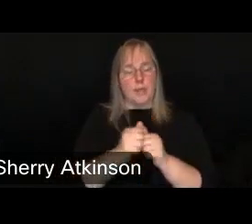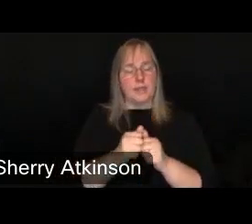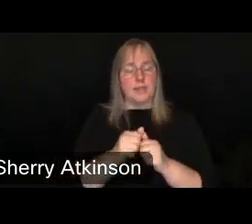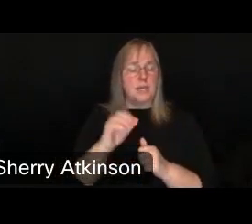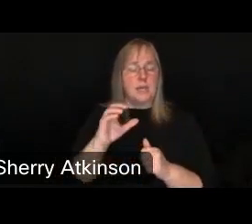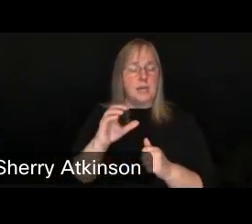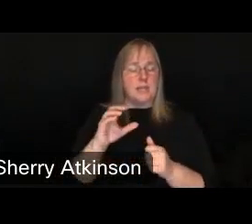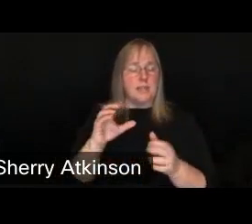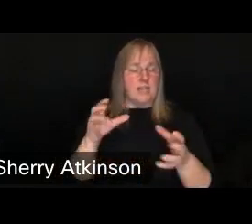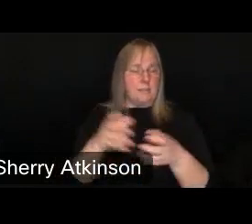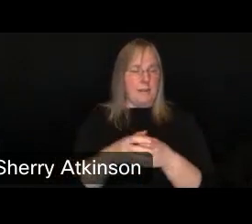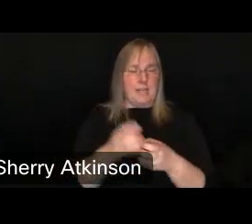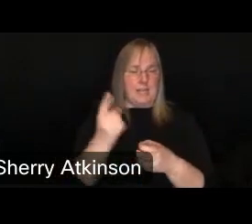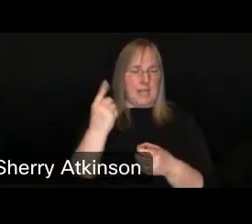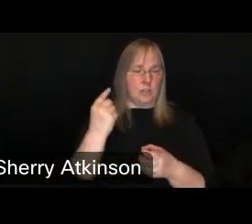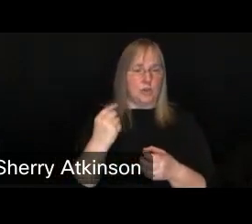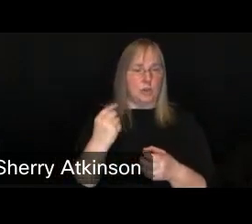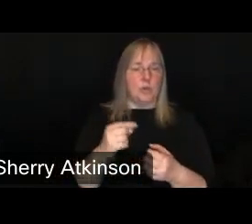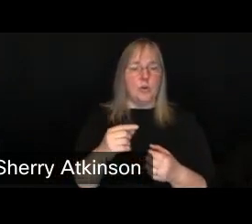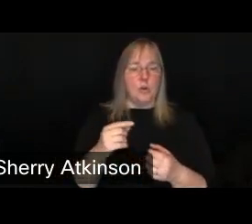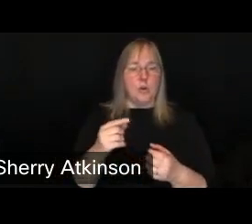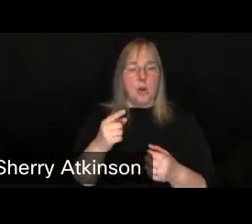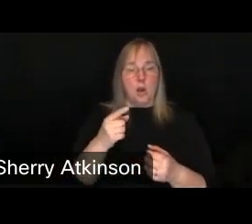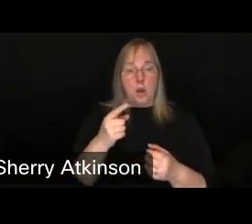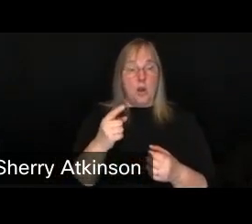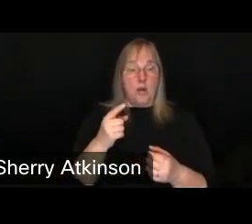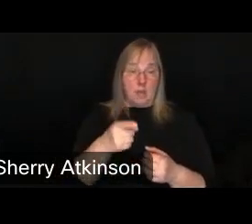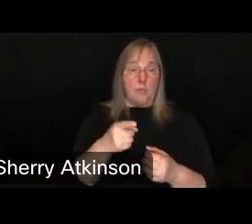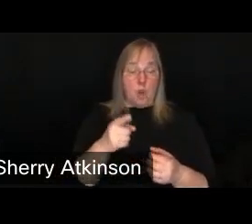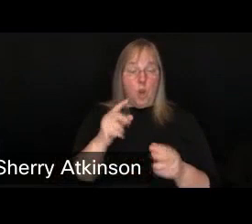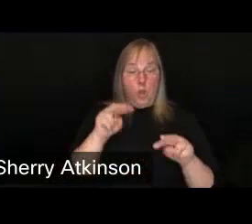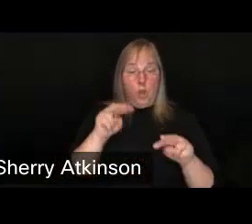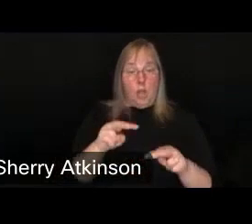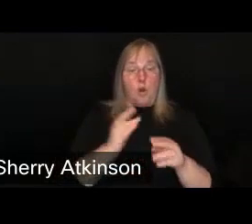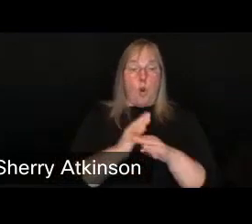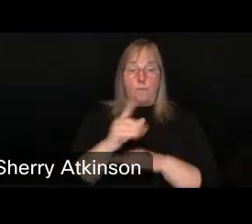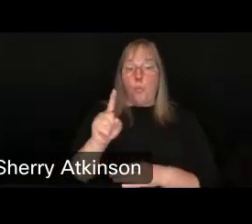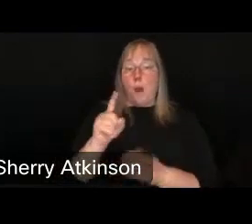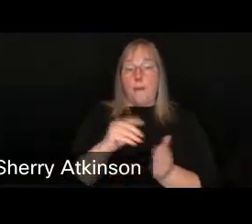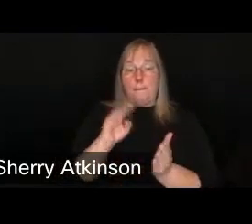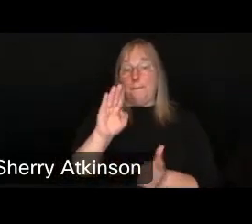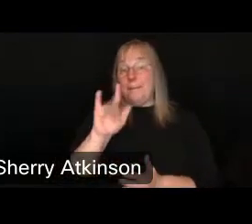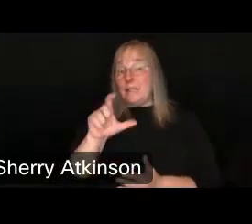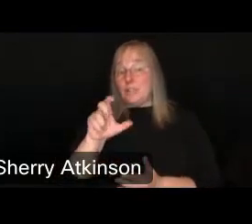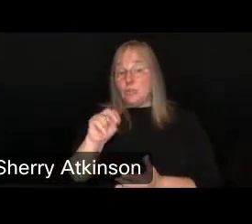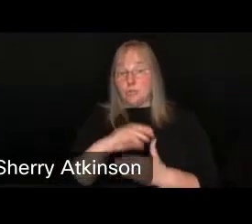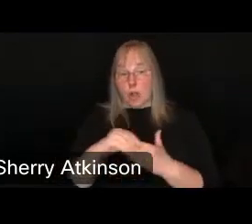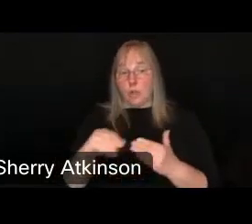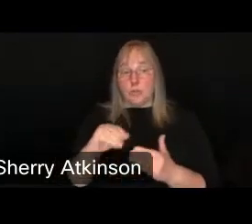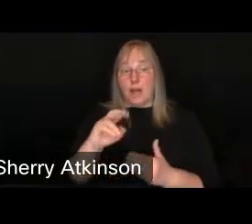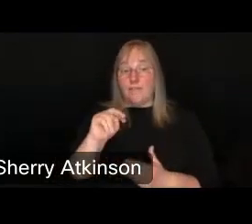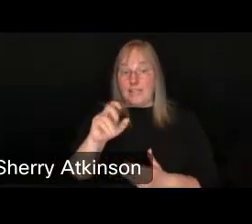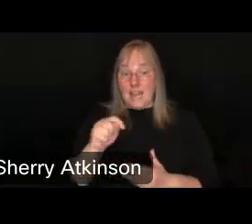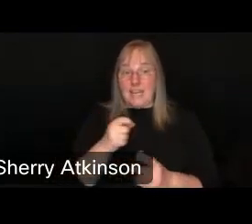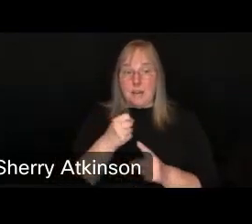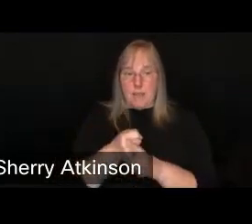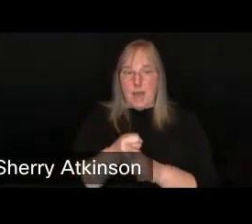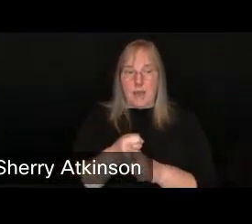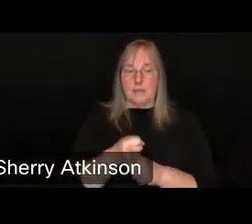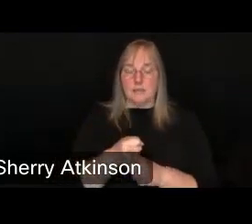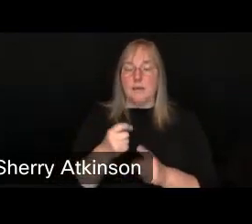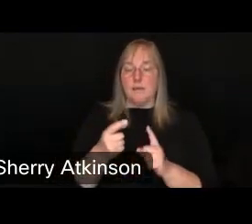was looking at more than $1 billion of net positive impact there in the next 2 decades there from Hoku by